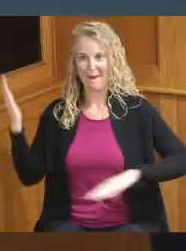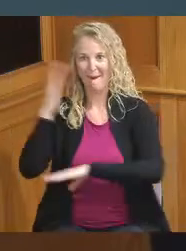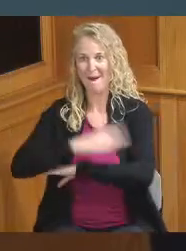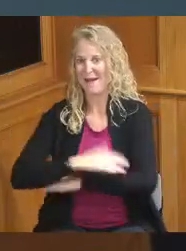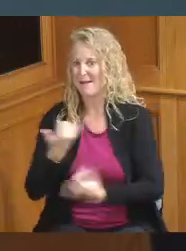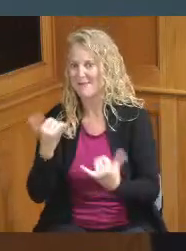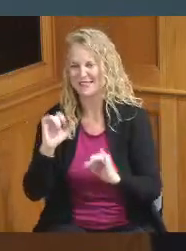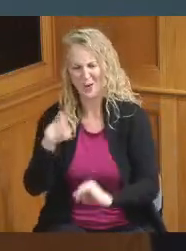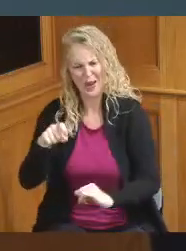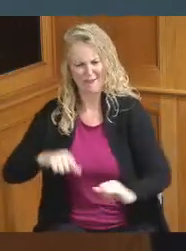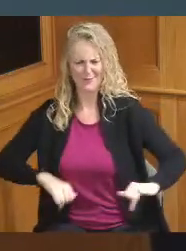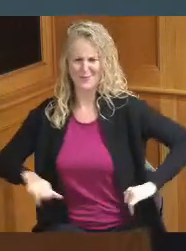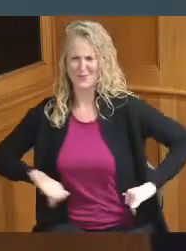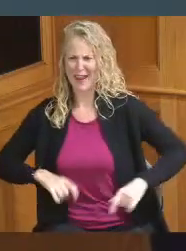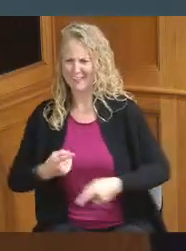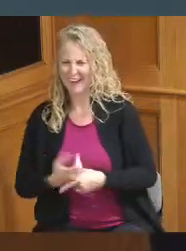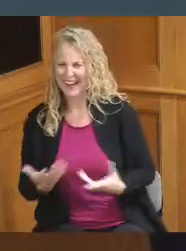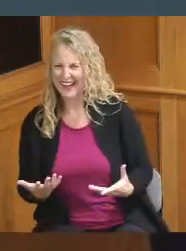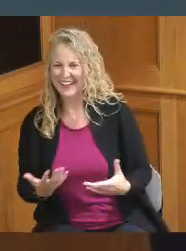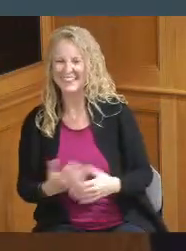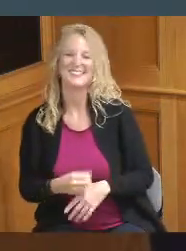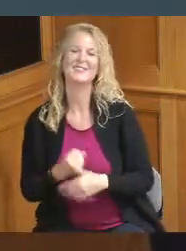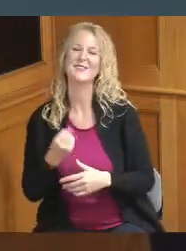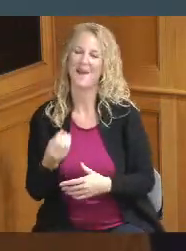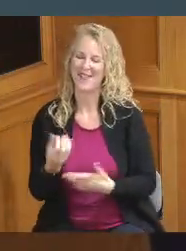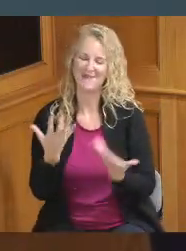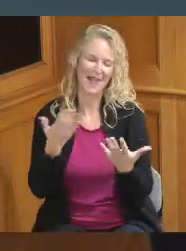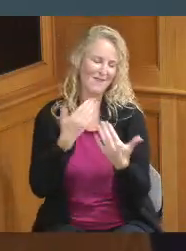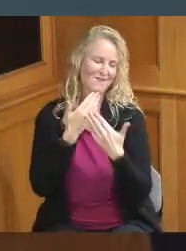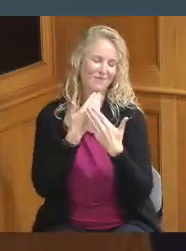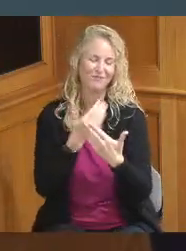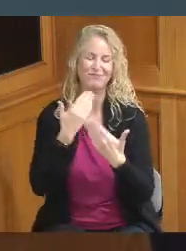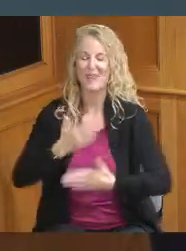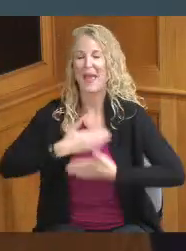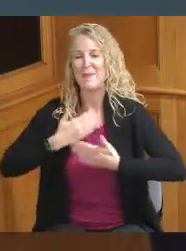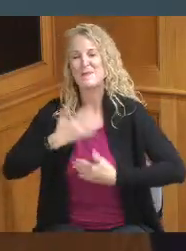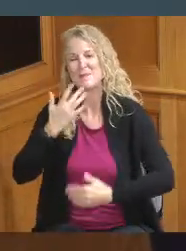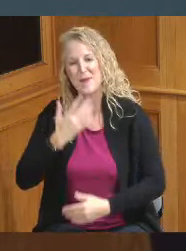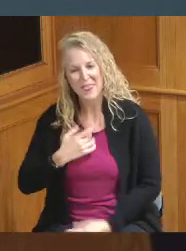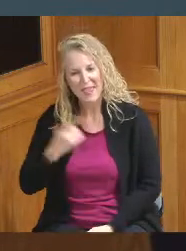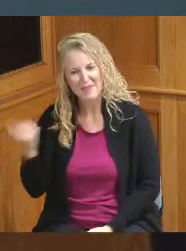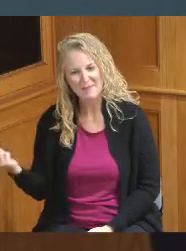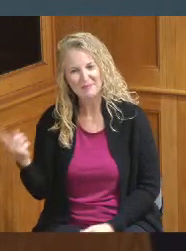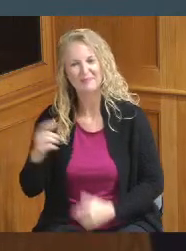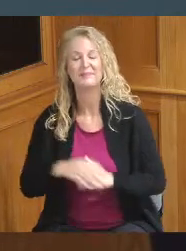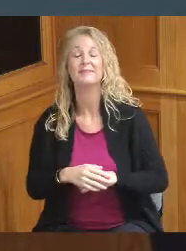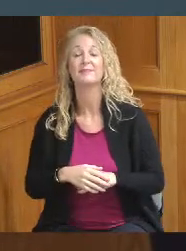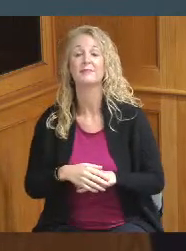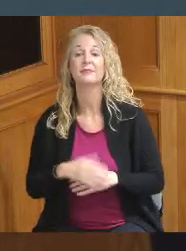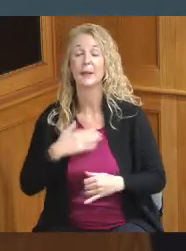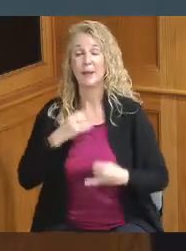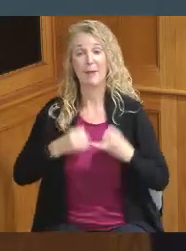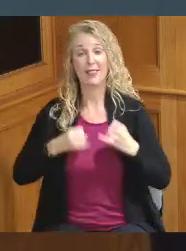have to brag a little bit. So just wanted to say happy birthday to him. And then